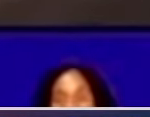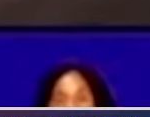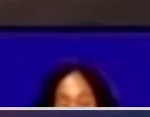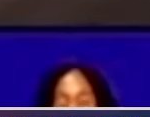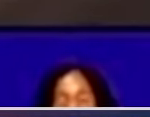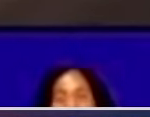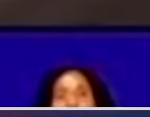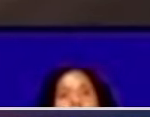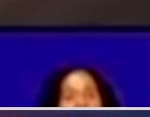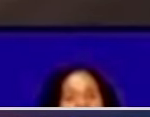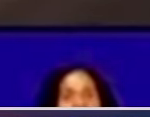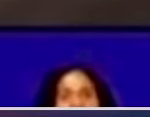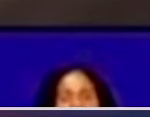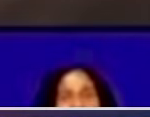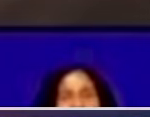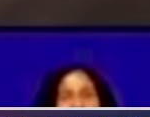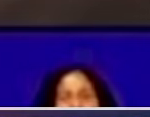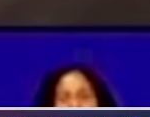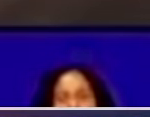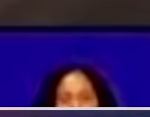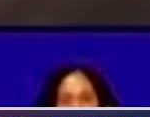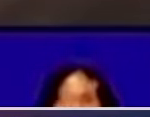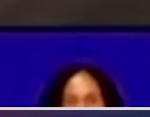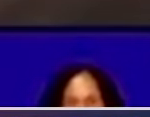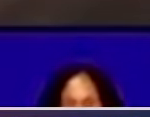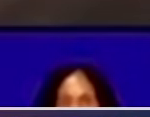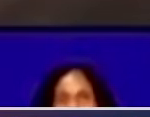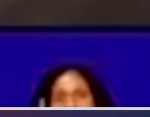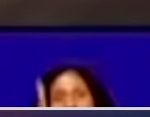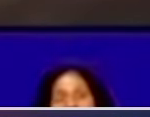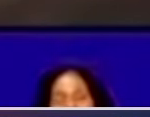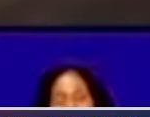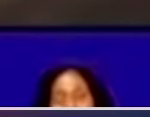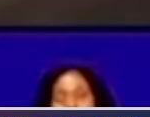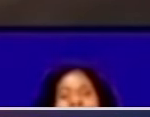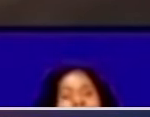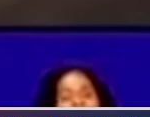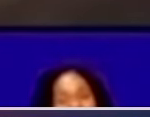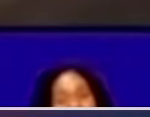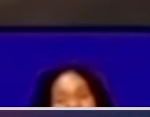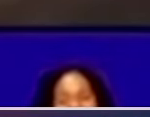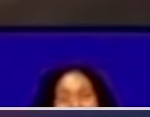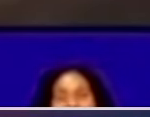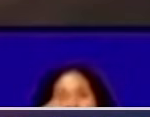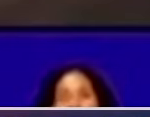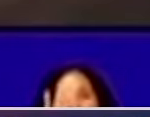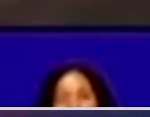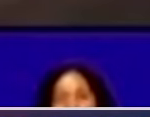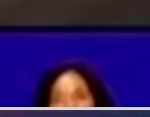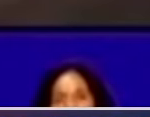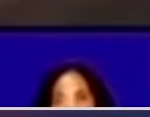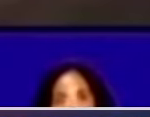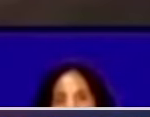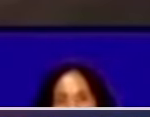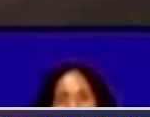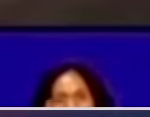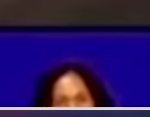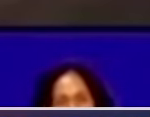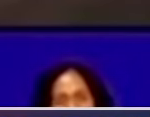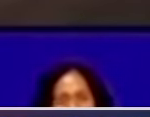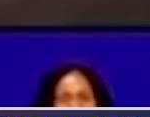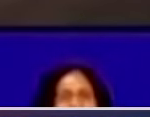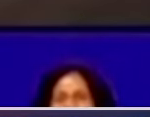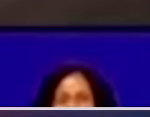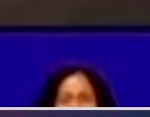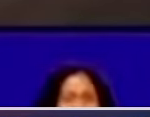her and Minister Mbalula, just like every other deadbeat minister, are simply unfireable. And finally,